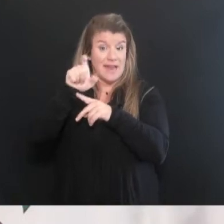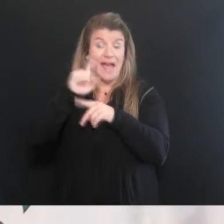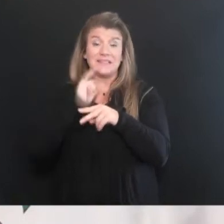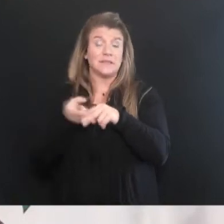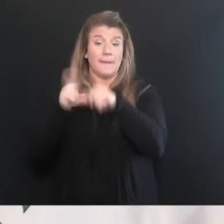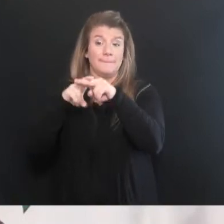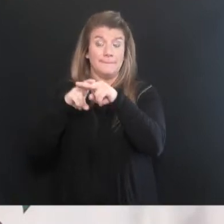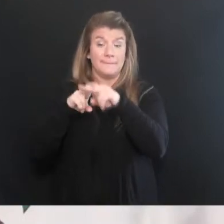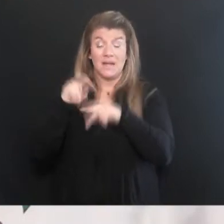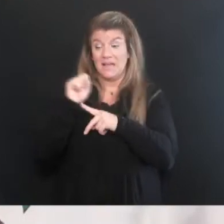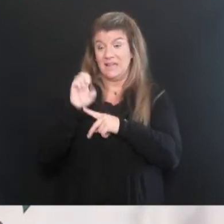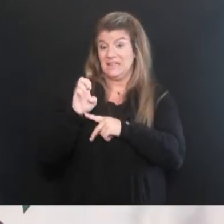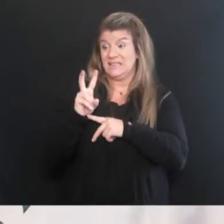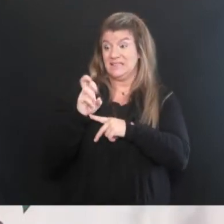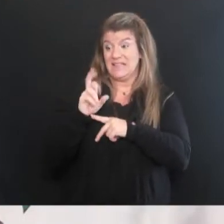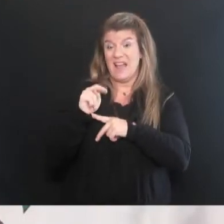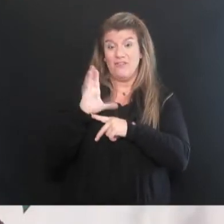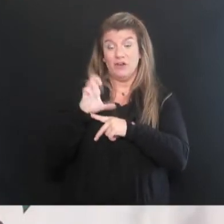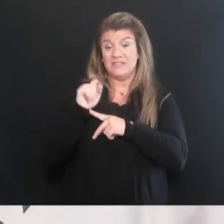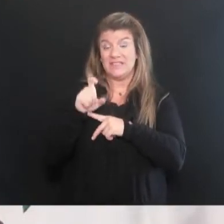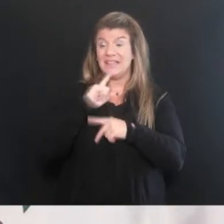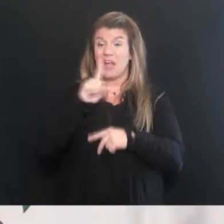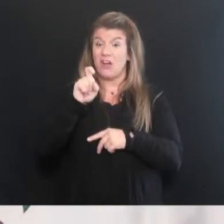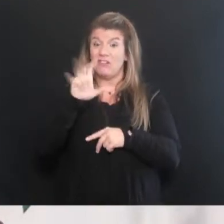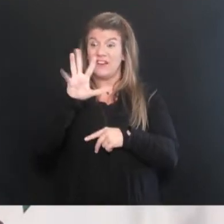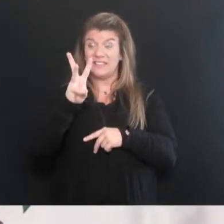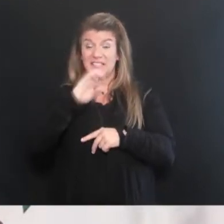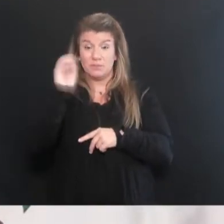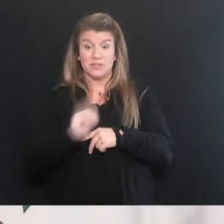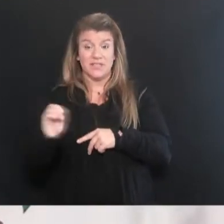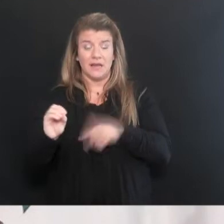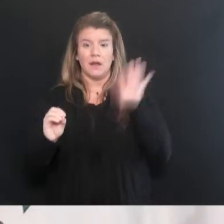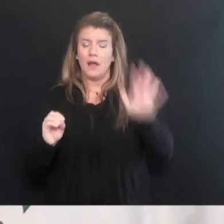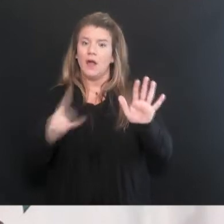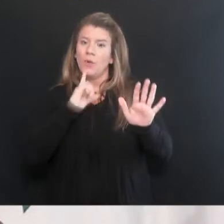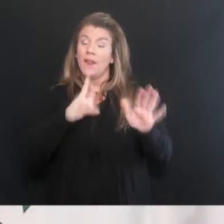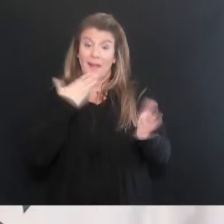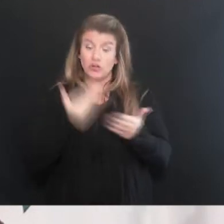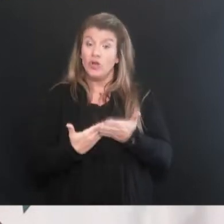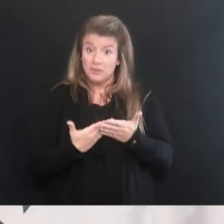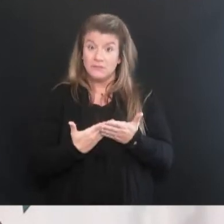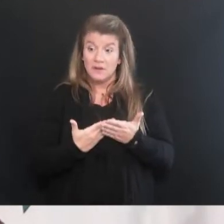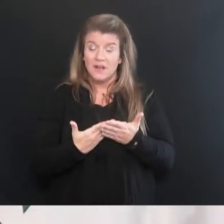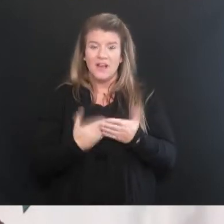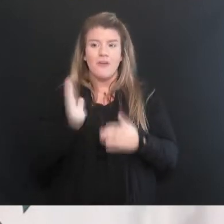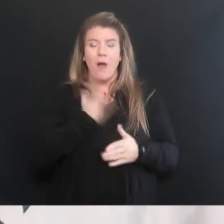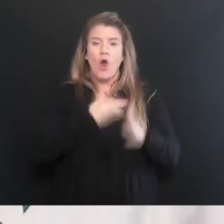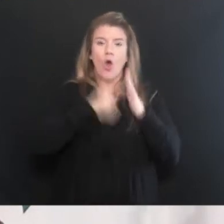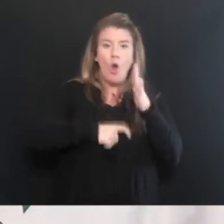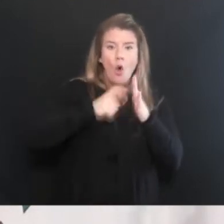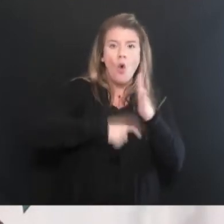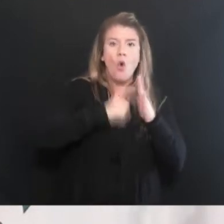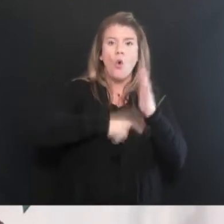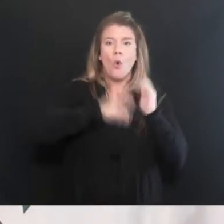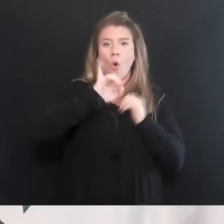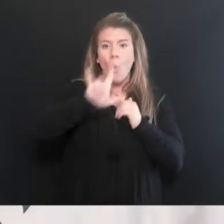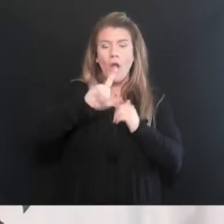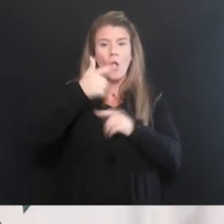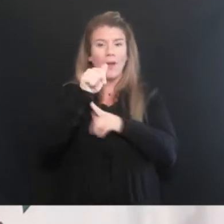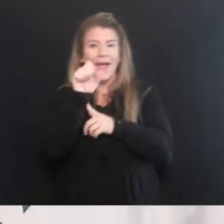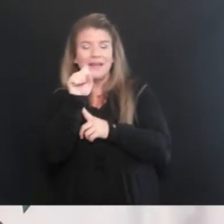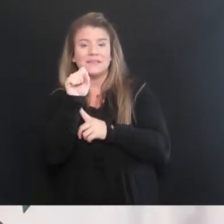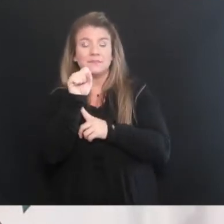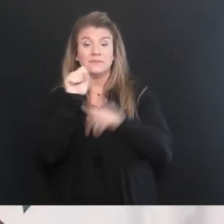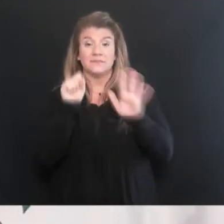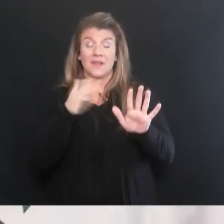Severance tax are up 156%. And way to go from the standpoint of our coal and our oil and our gas. The only